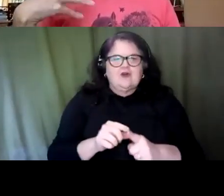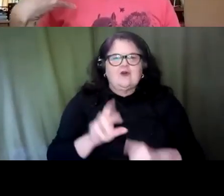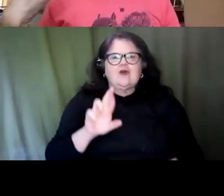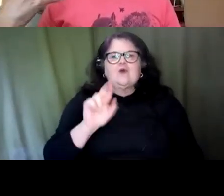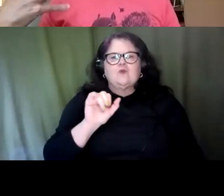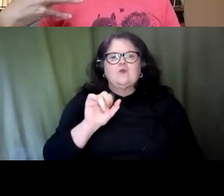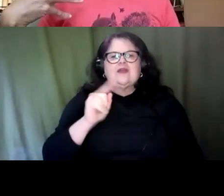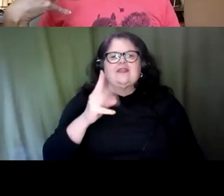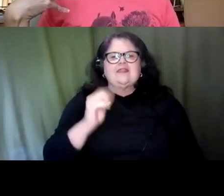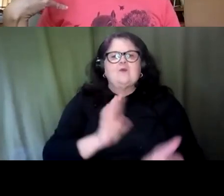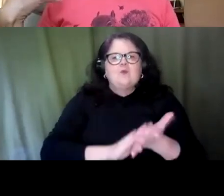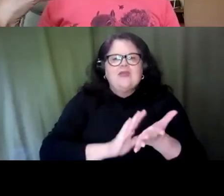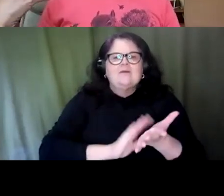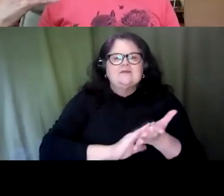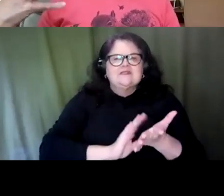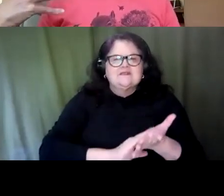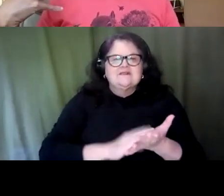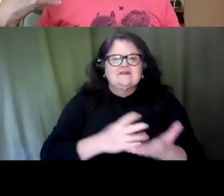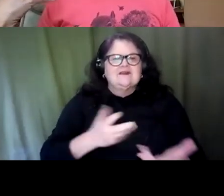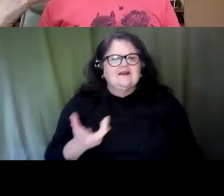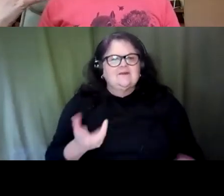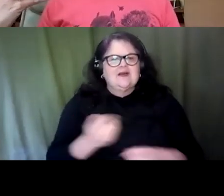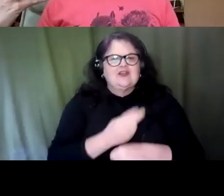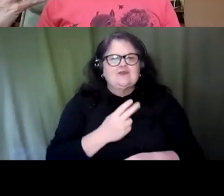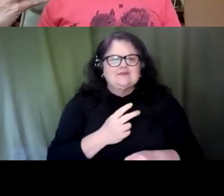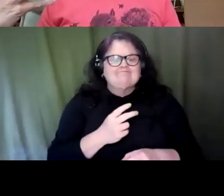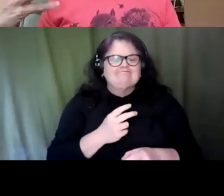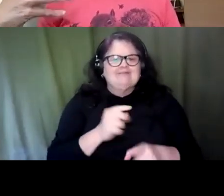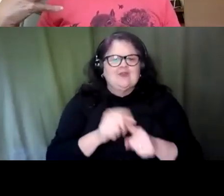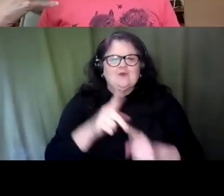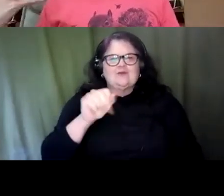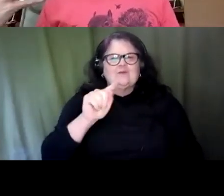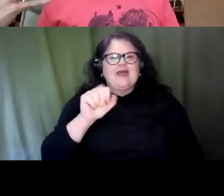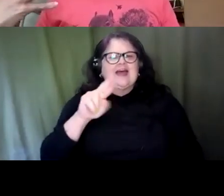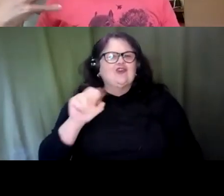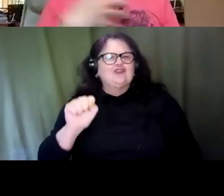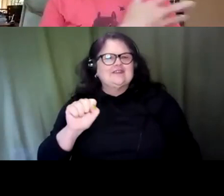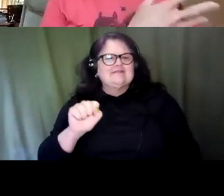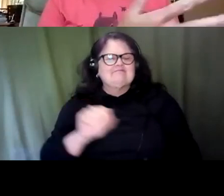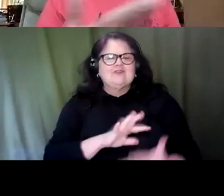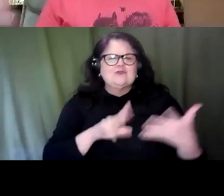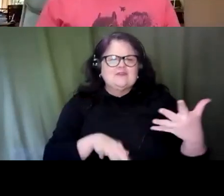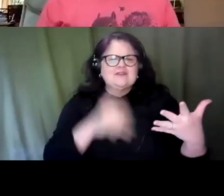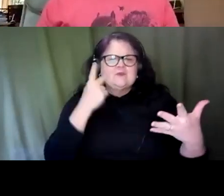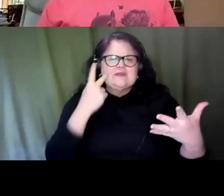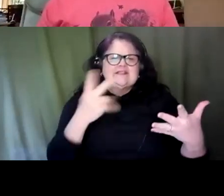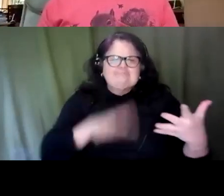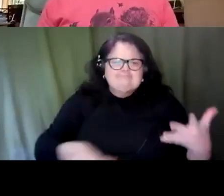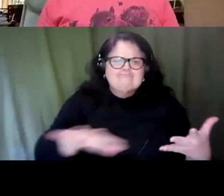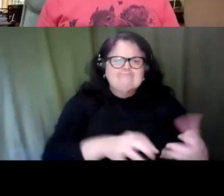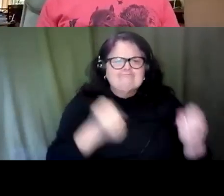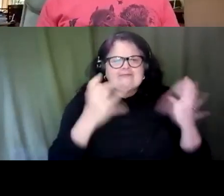also sort of talking about rhythms. I use the word patterns a lot. These are just sort of things that we see across a lot of